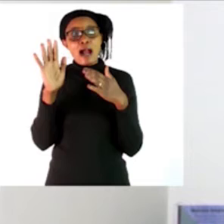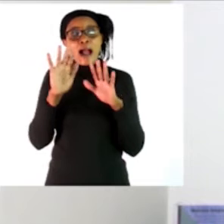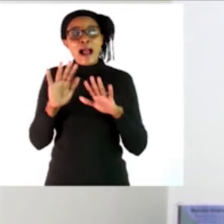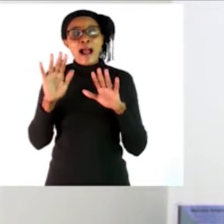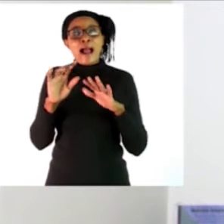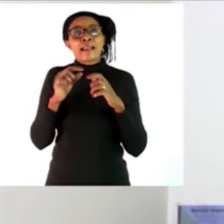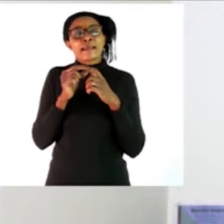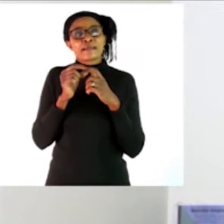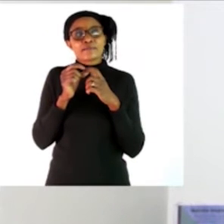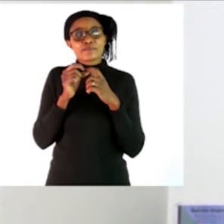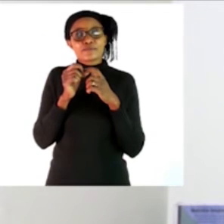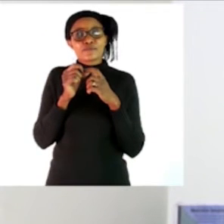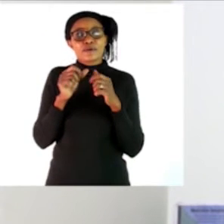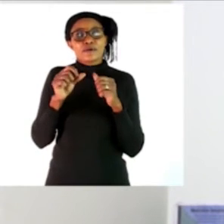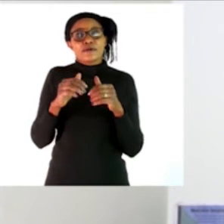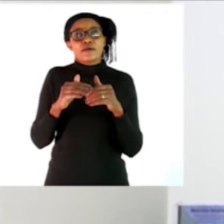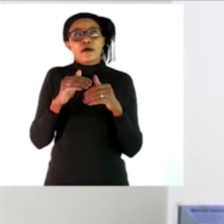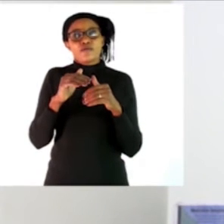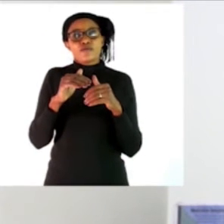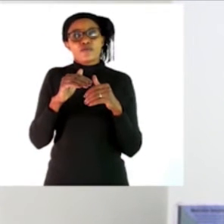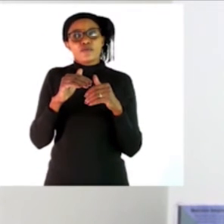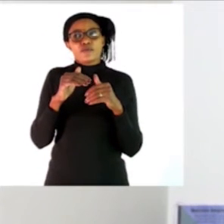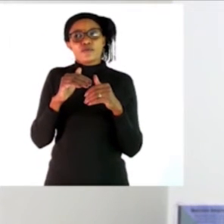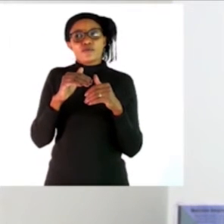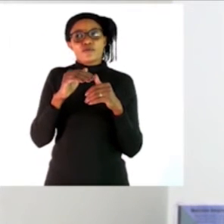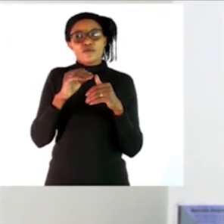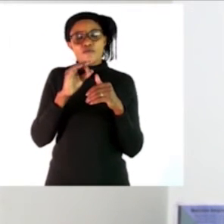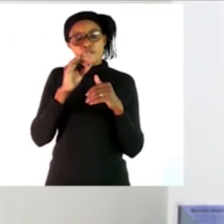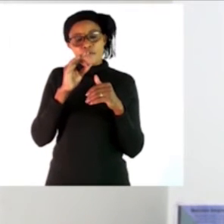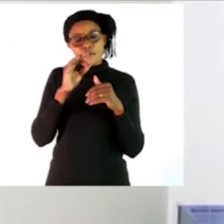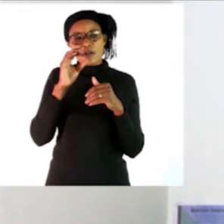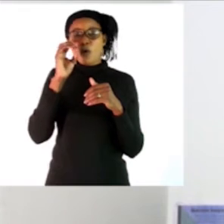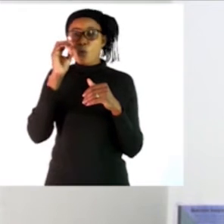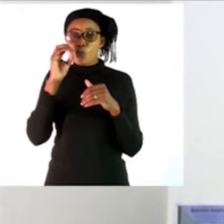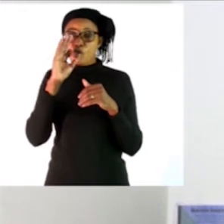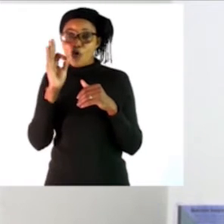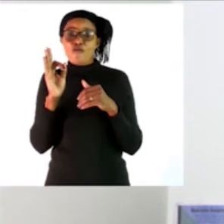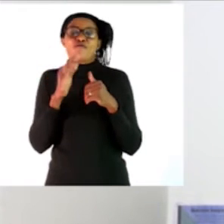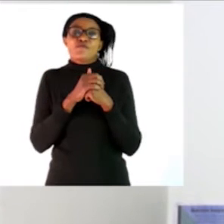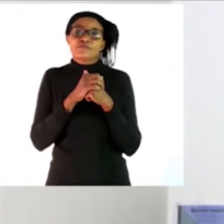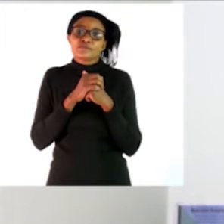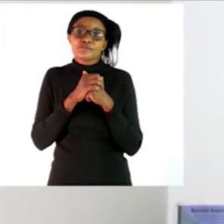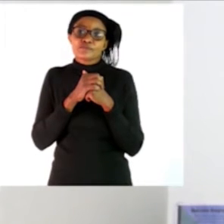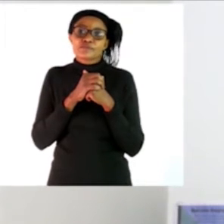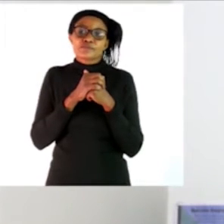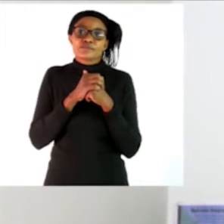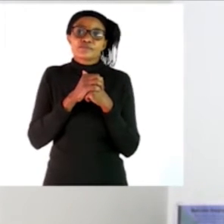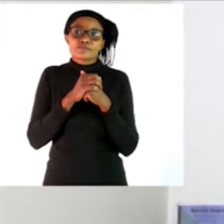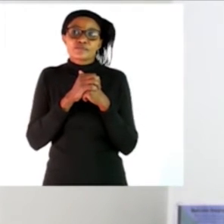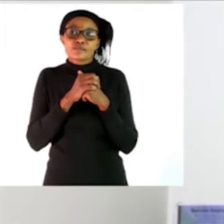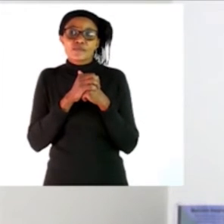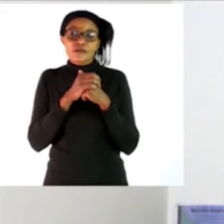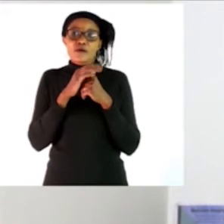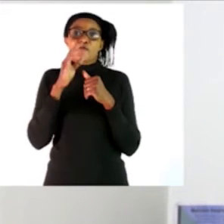will continue to the next one of. Thank you, Danelle. You can have a seat. So, like I said, we have